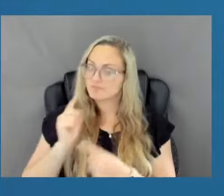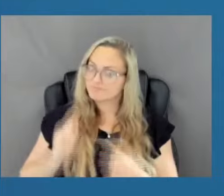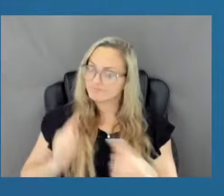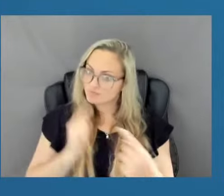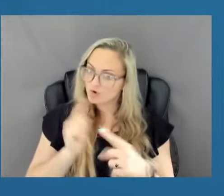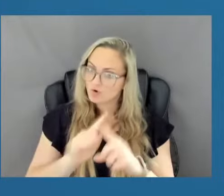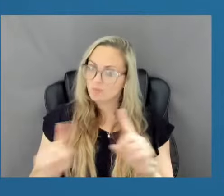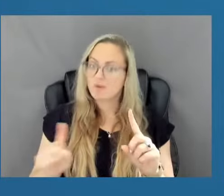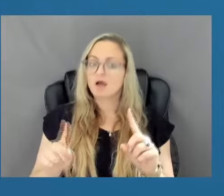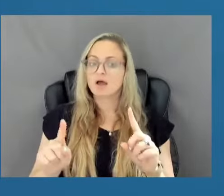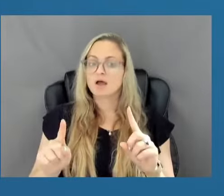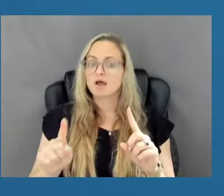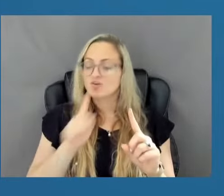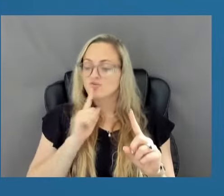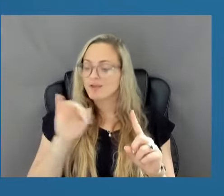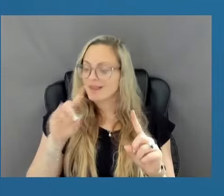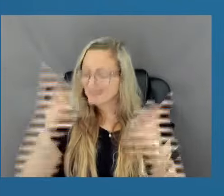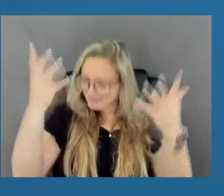Real ID over the finish line.